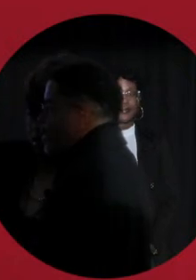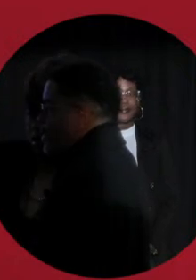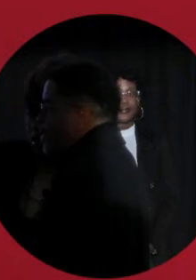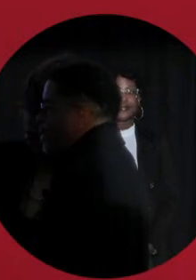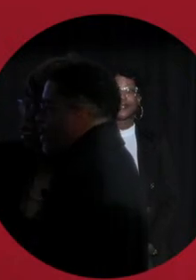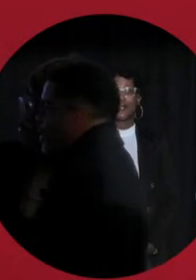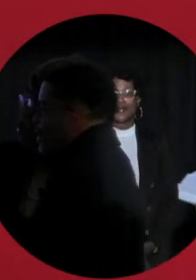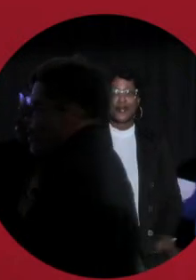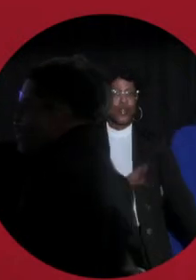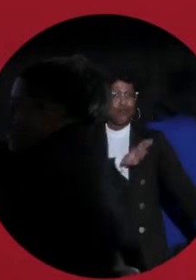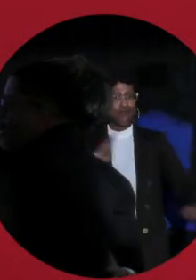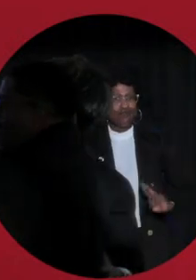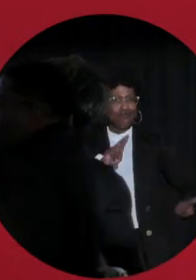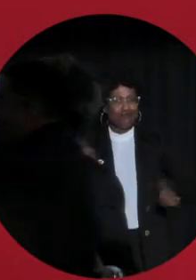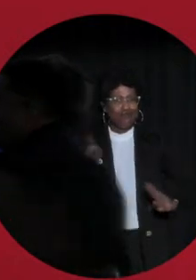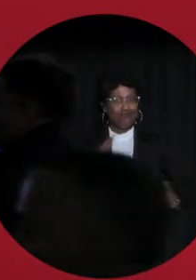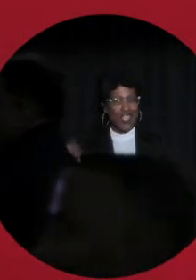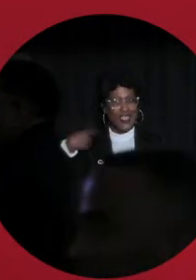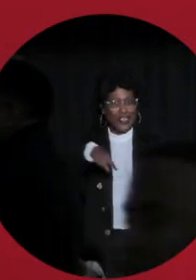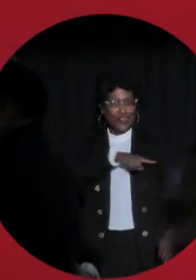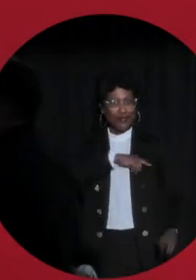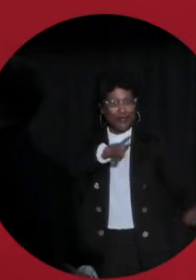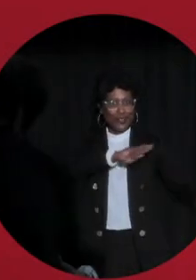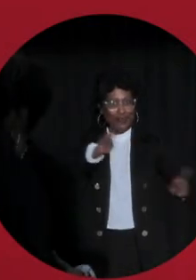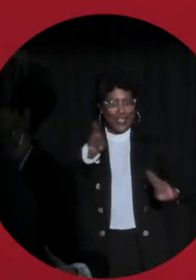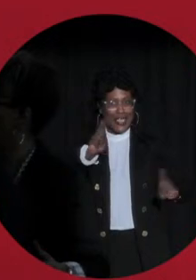We are ready for the processional to begin.